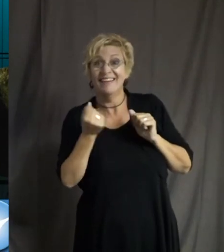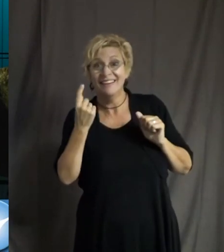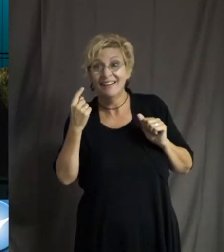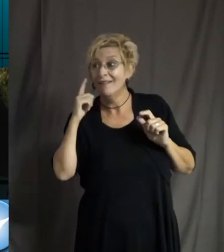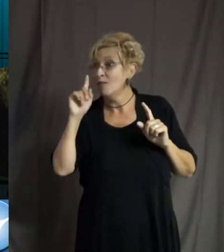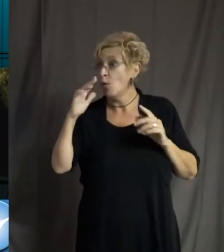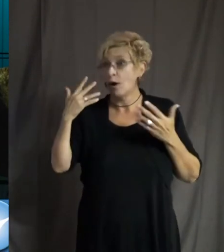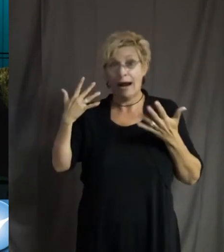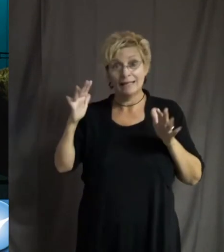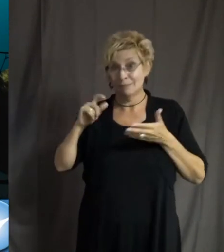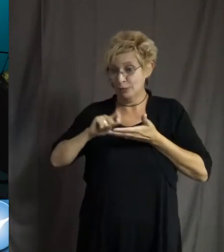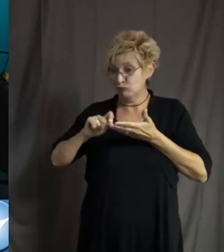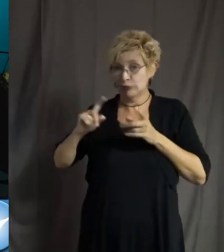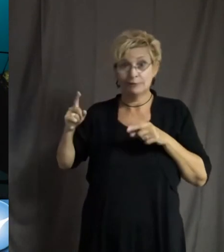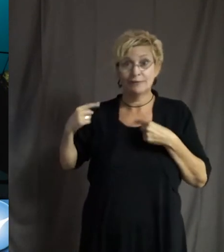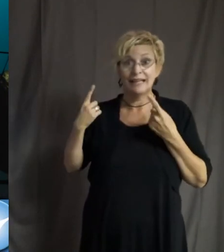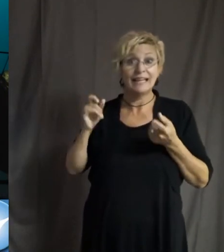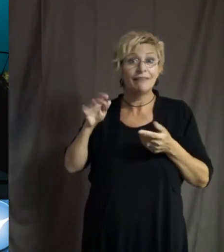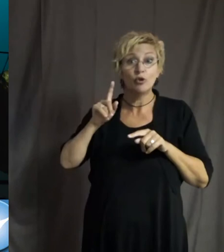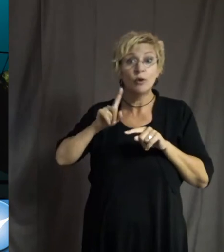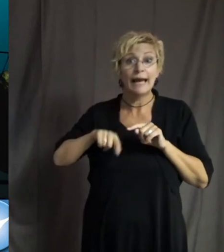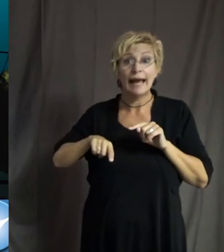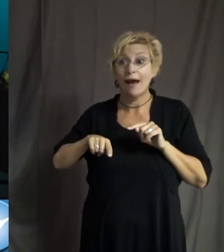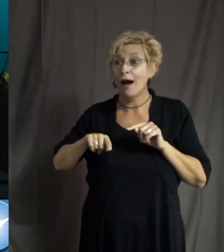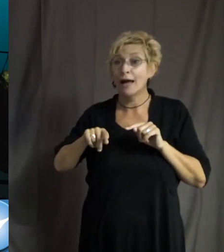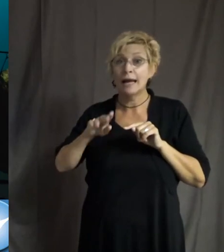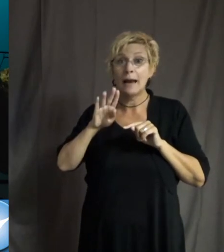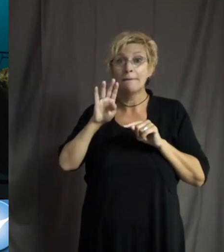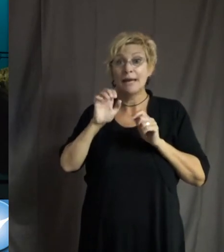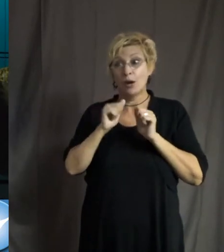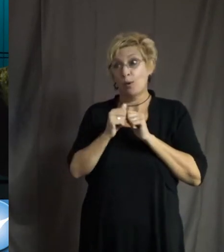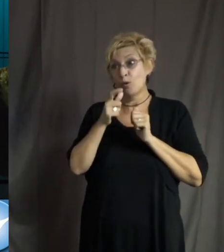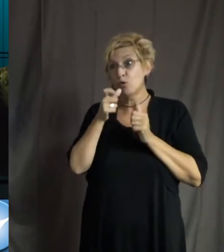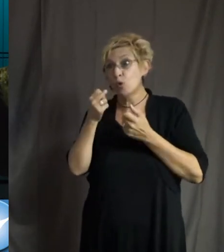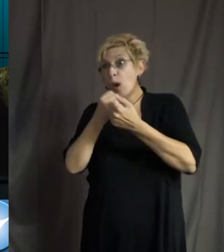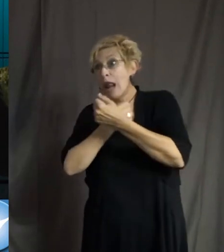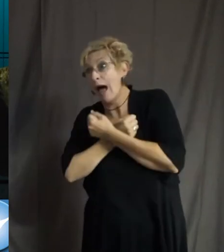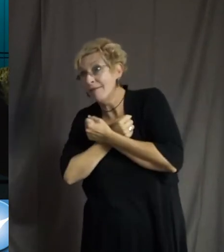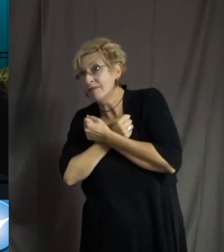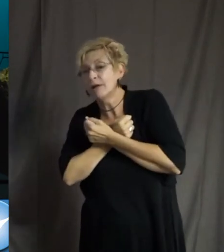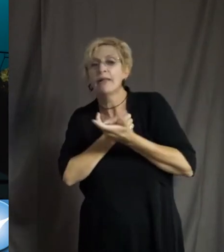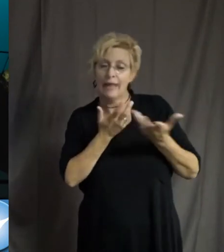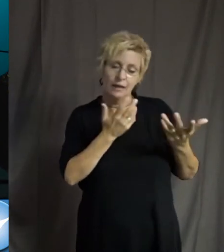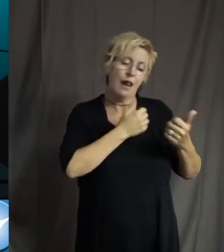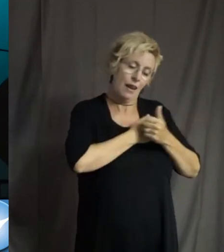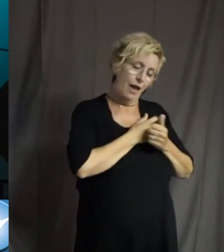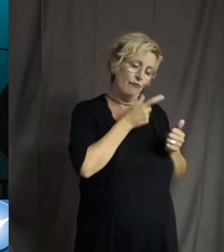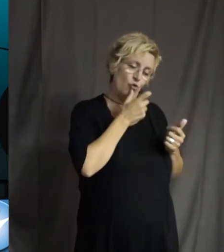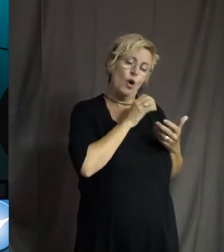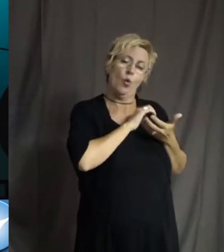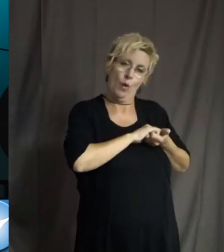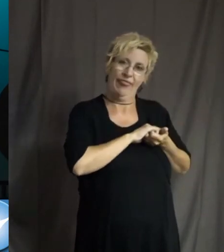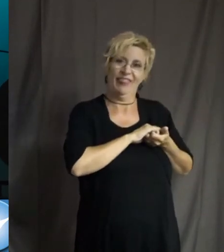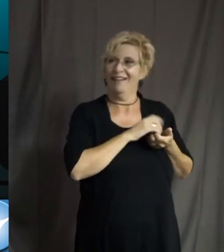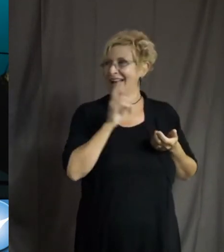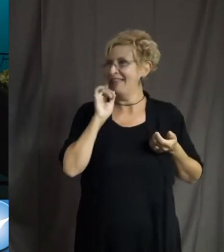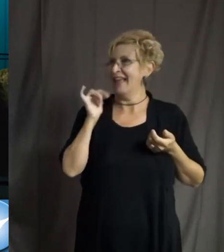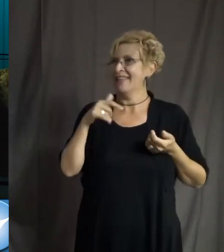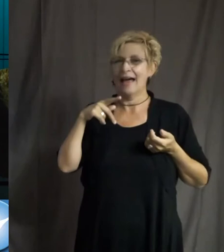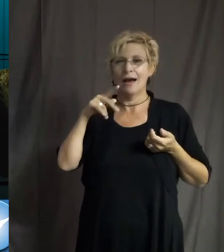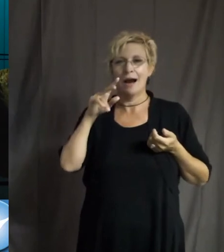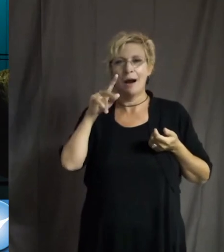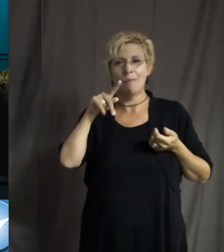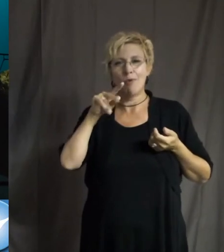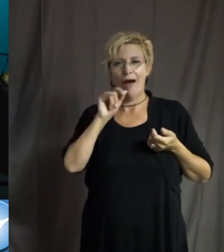Love the ones you're with. For as it has been written, if you cannot be with the one you love